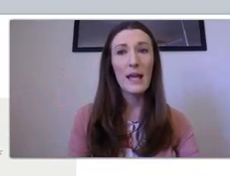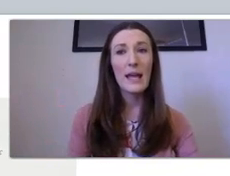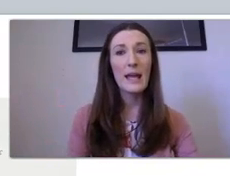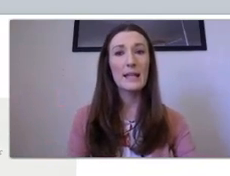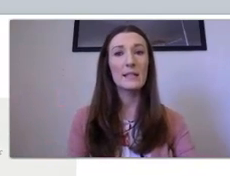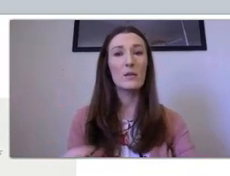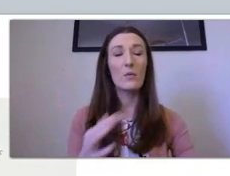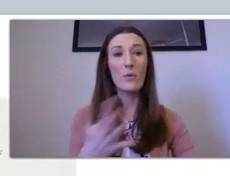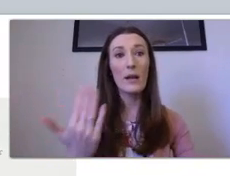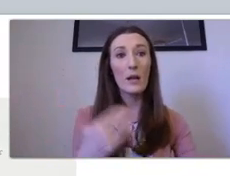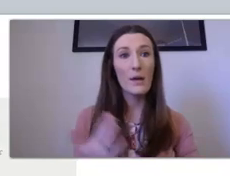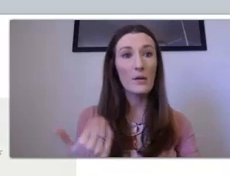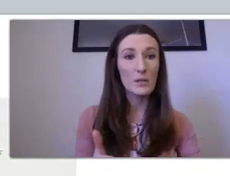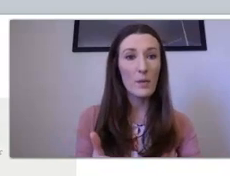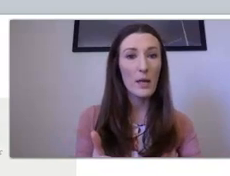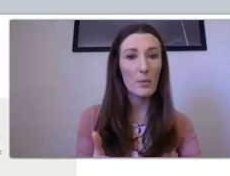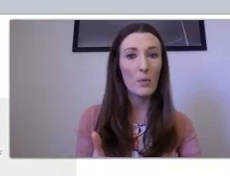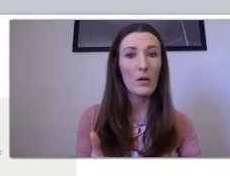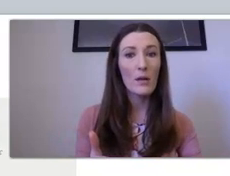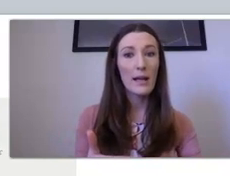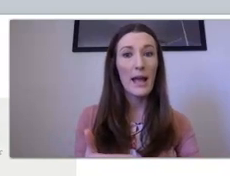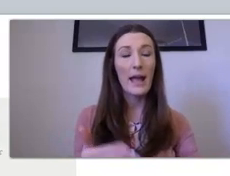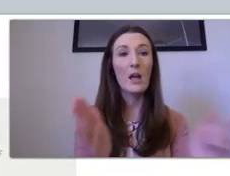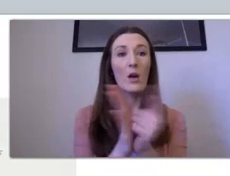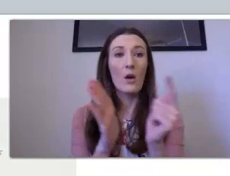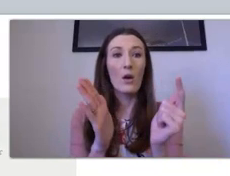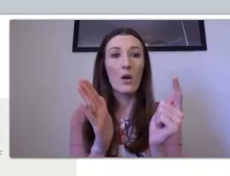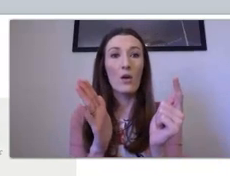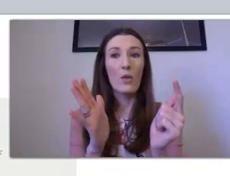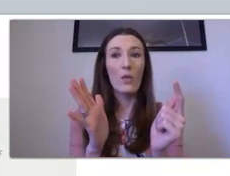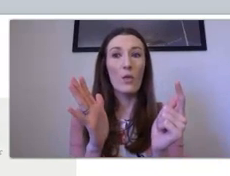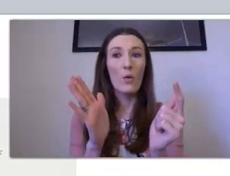examples is running around a swimming pool. Okay?